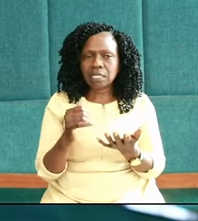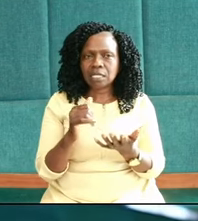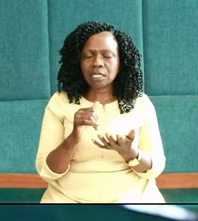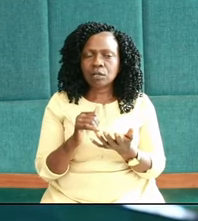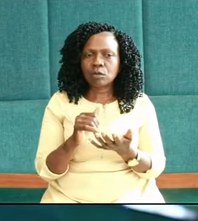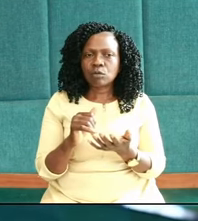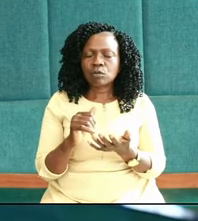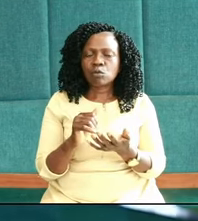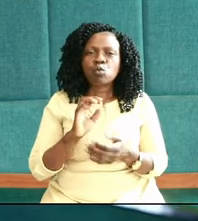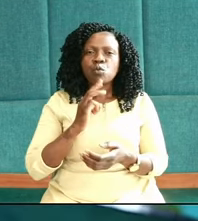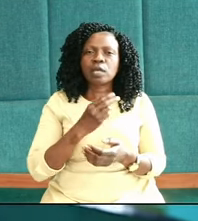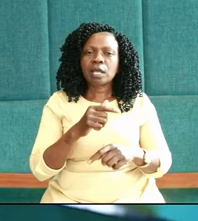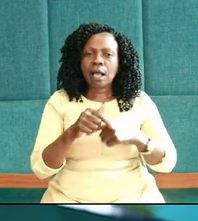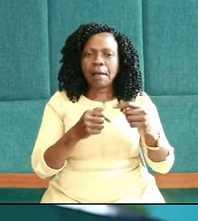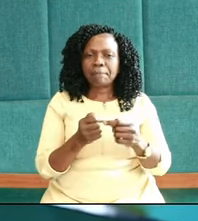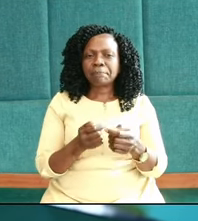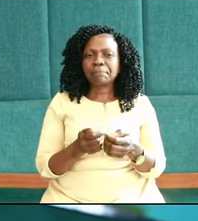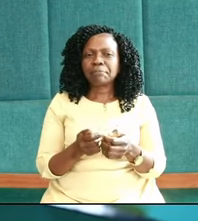always come across,